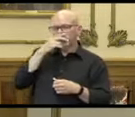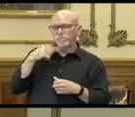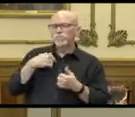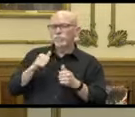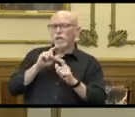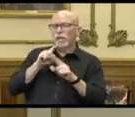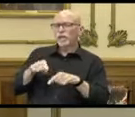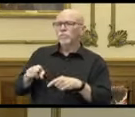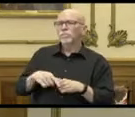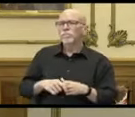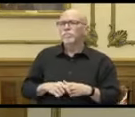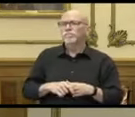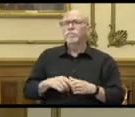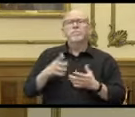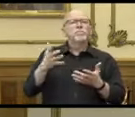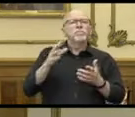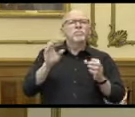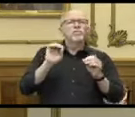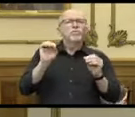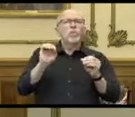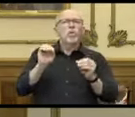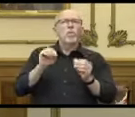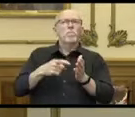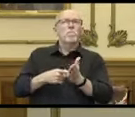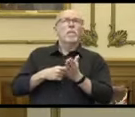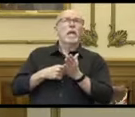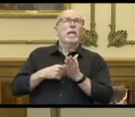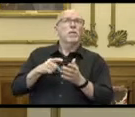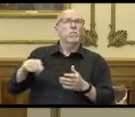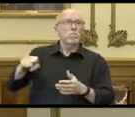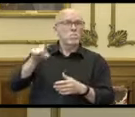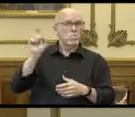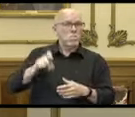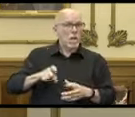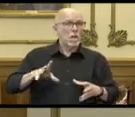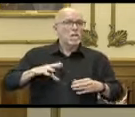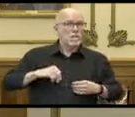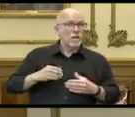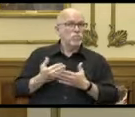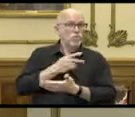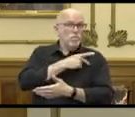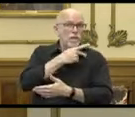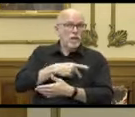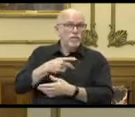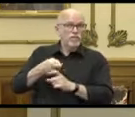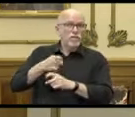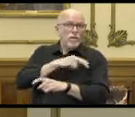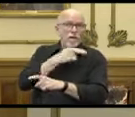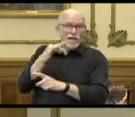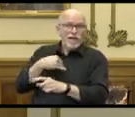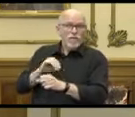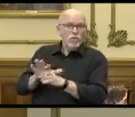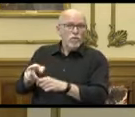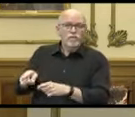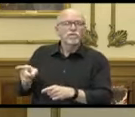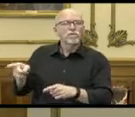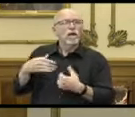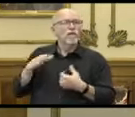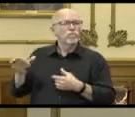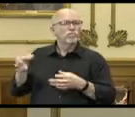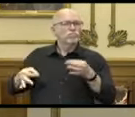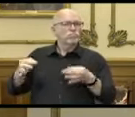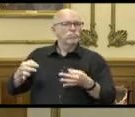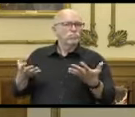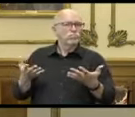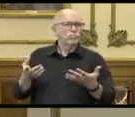that. So there's not a mandate that they have to accept a new patient from a hospital. They've always had the discretion and continue